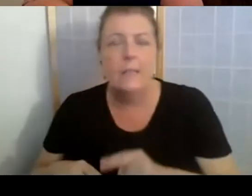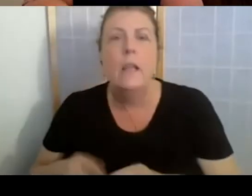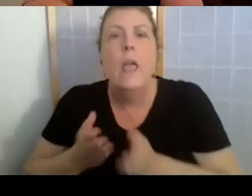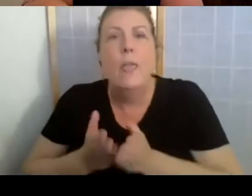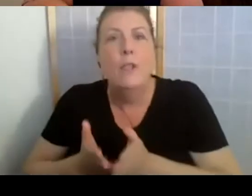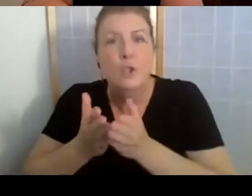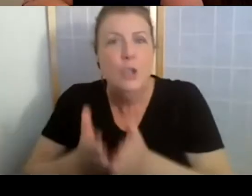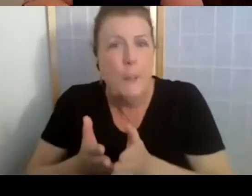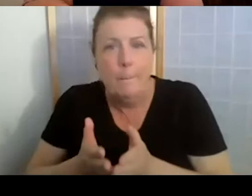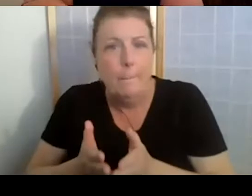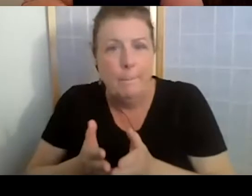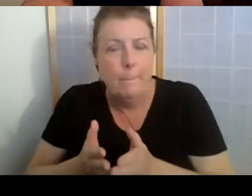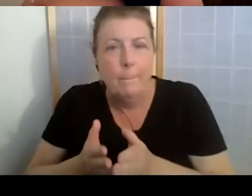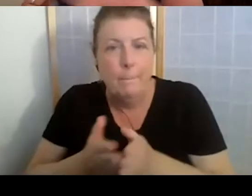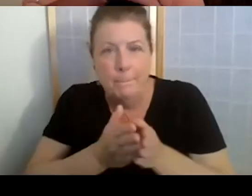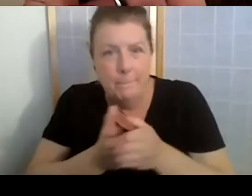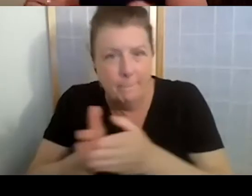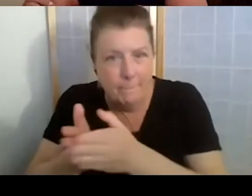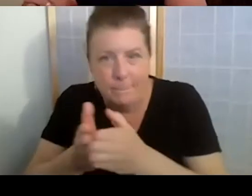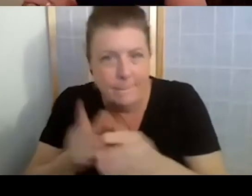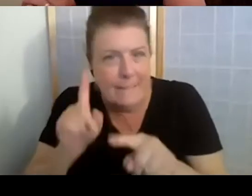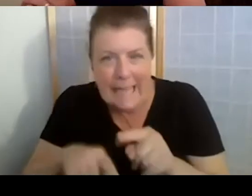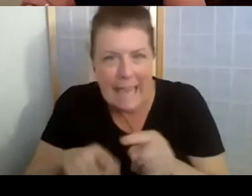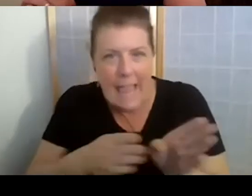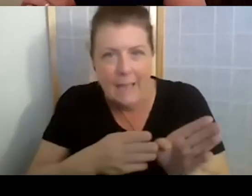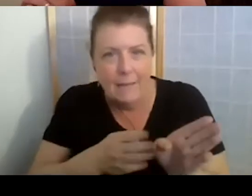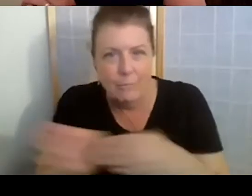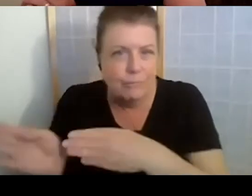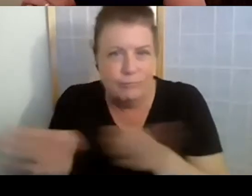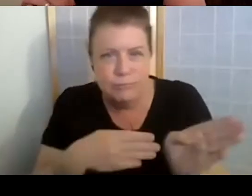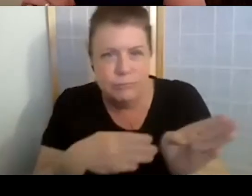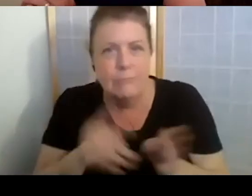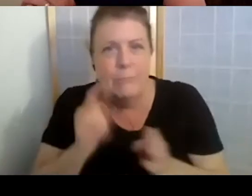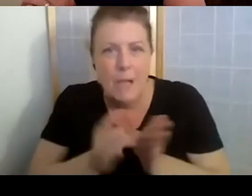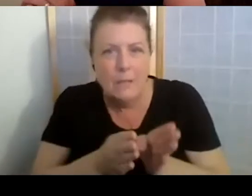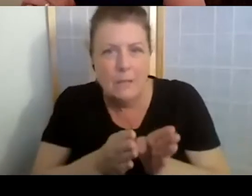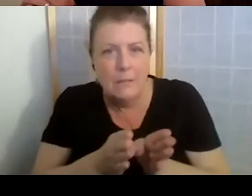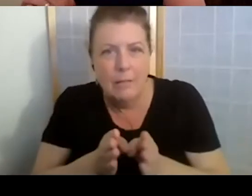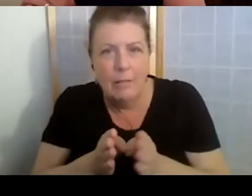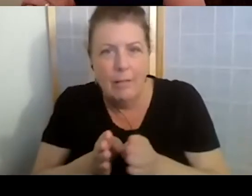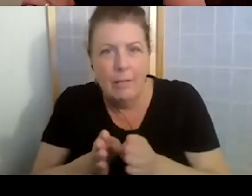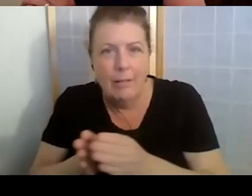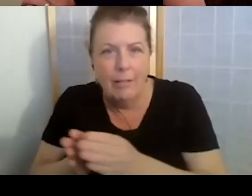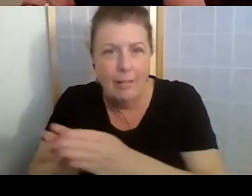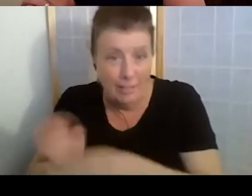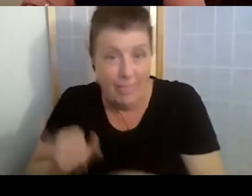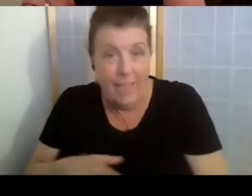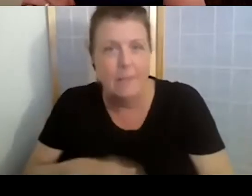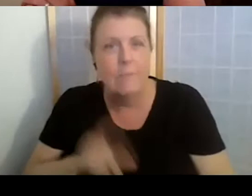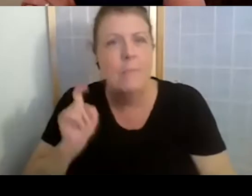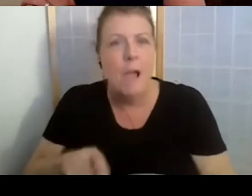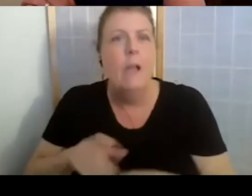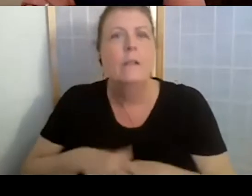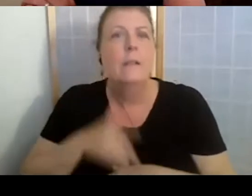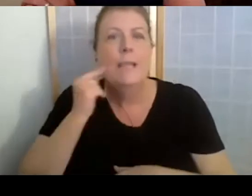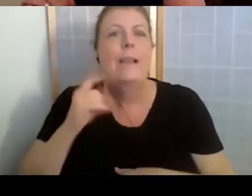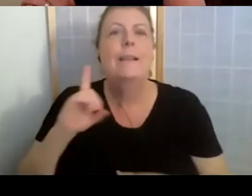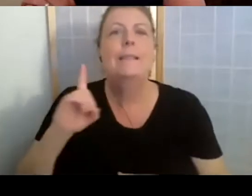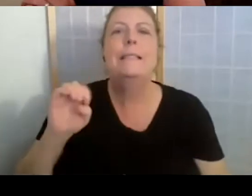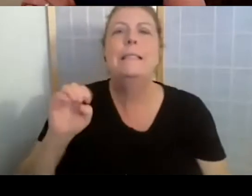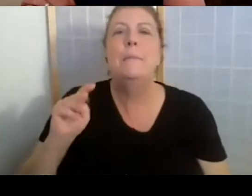defense, I don't know that Barack Obama feels like that in 2020 as we sit here. But in 2015, he felt like that, and obviously a lot has changed.